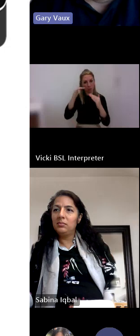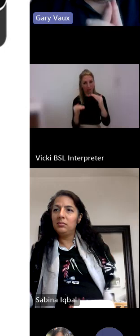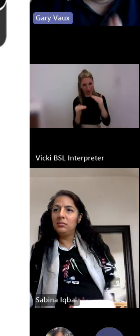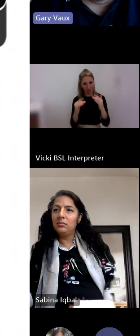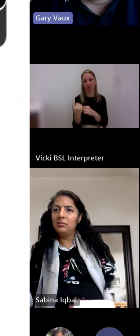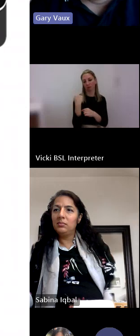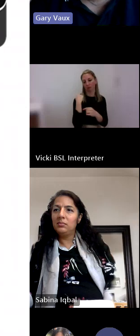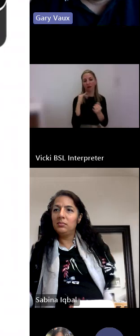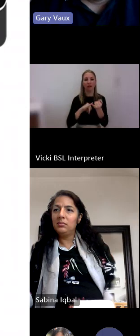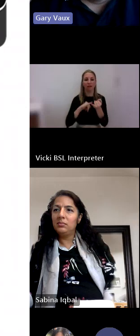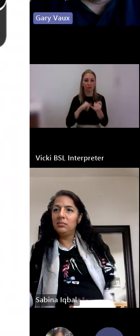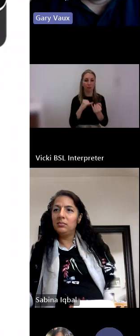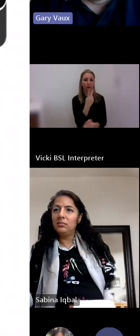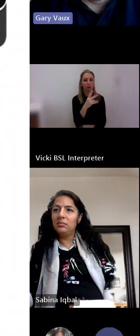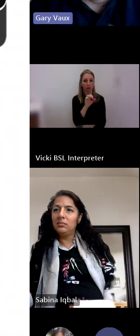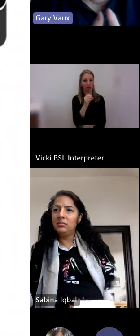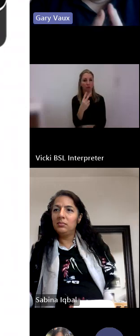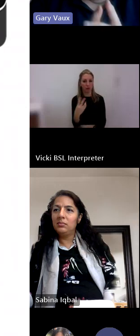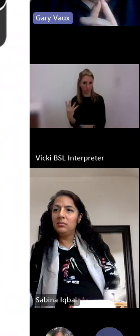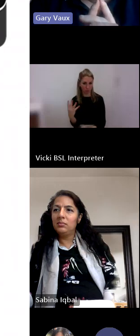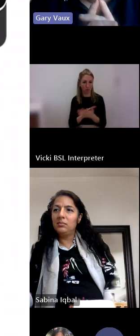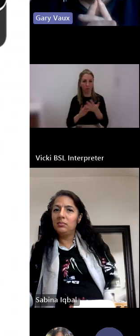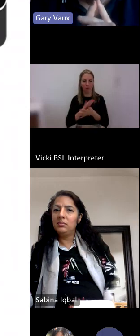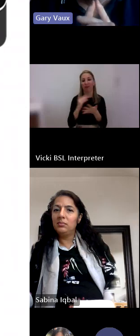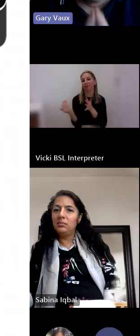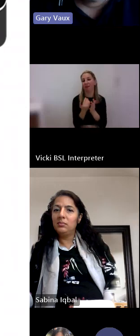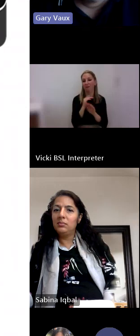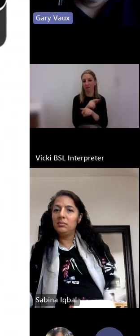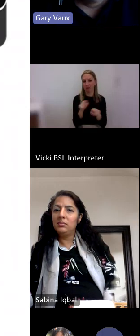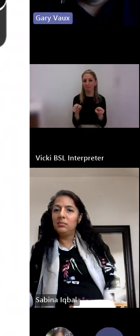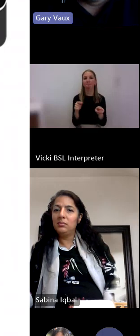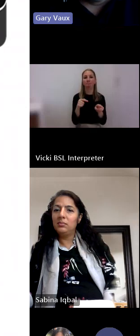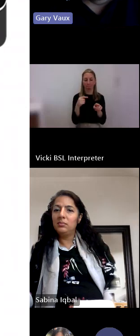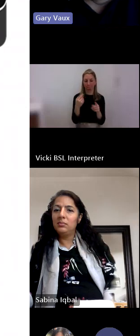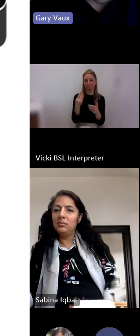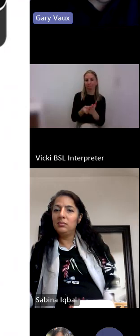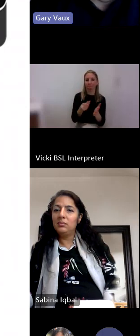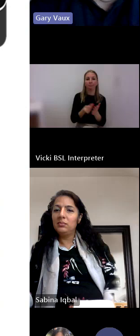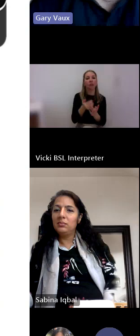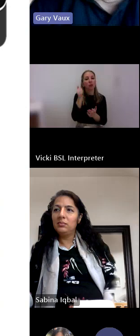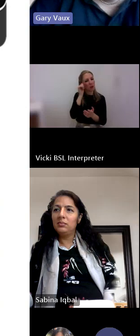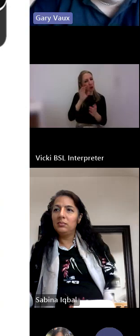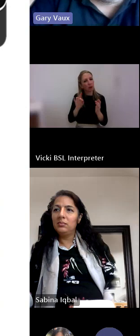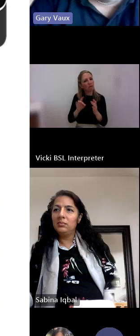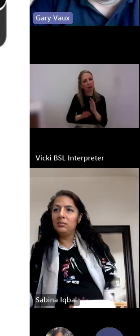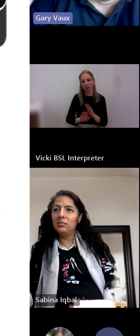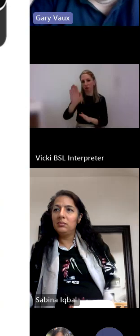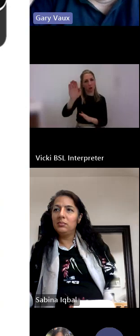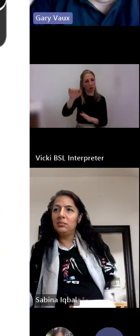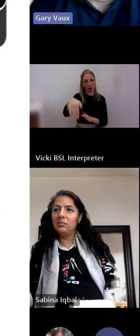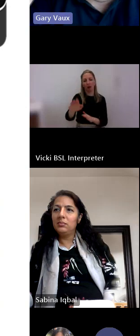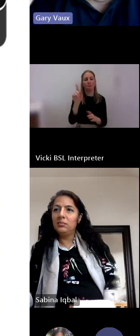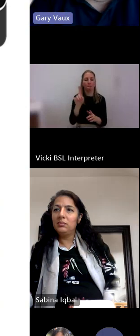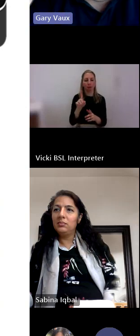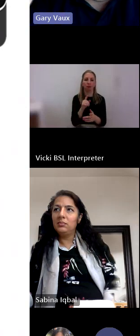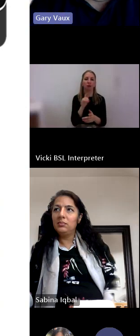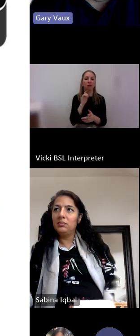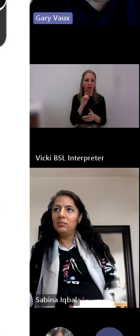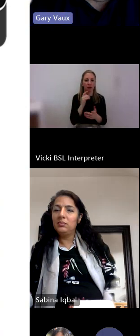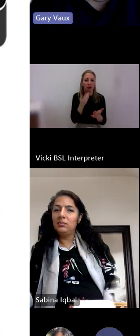which has saved them quite a bit of money. So although inflation is no longer high, it's the cumulative effect of